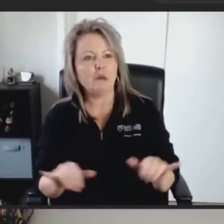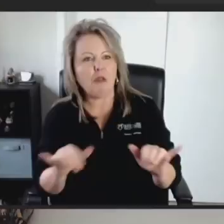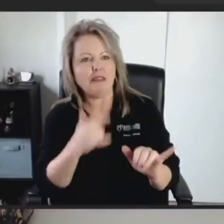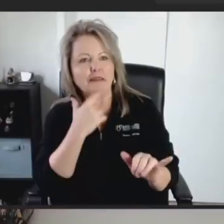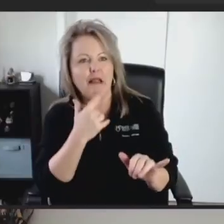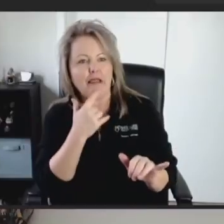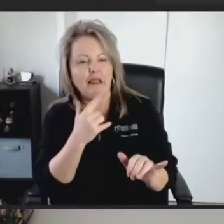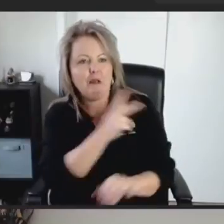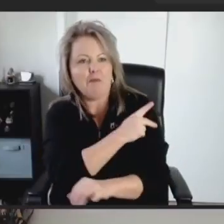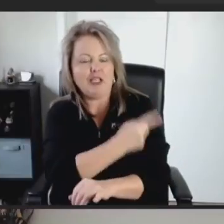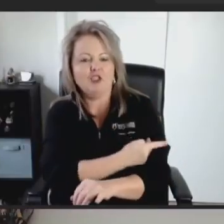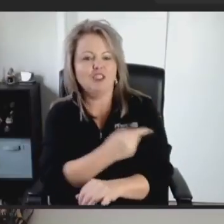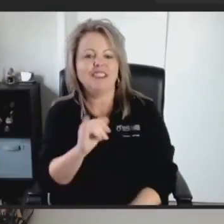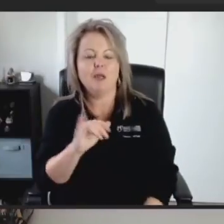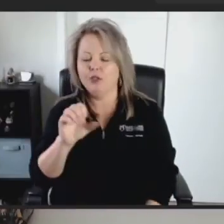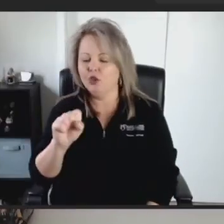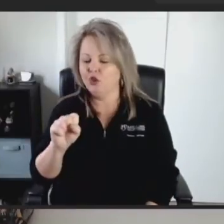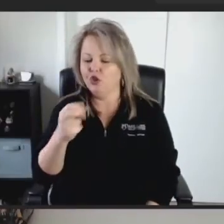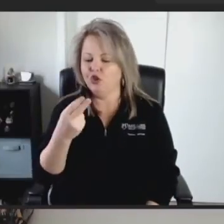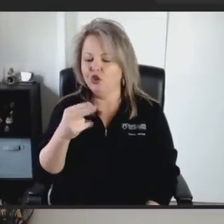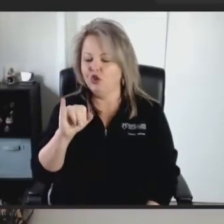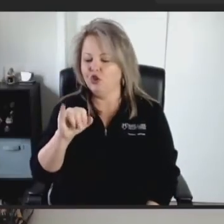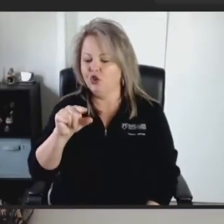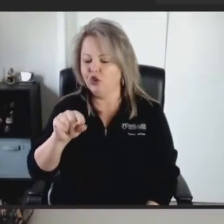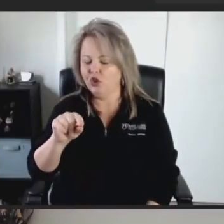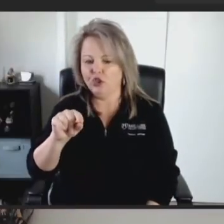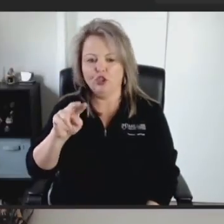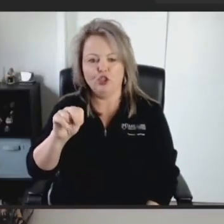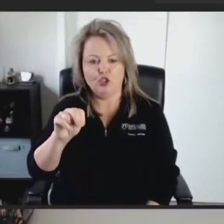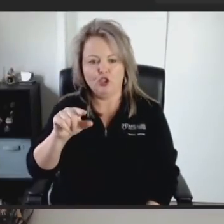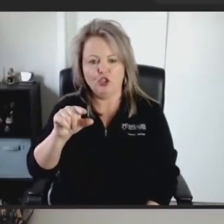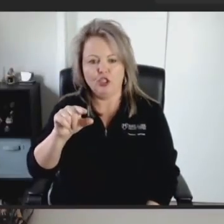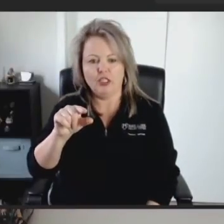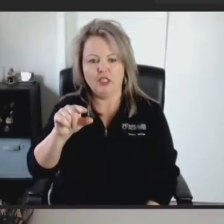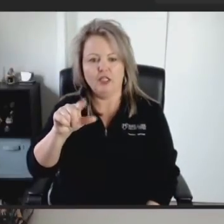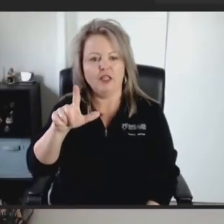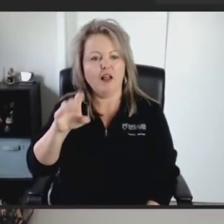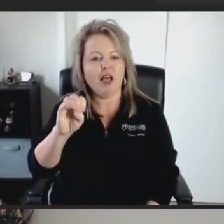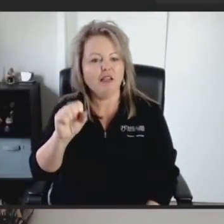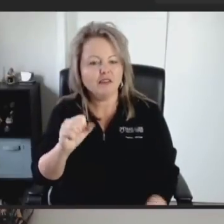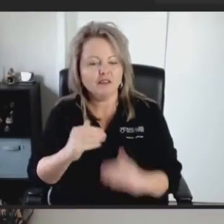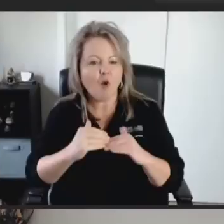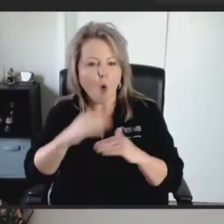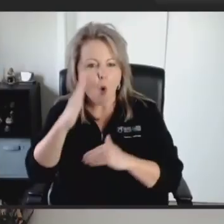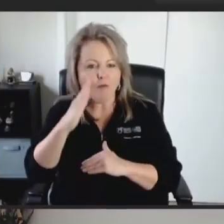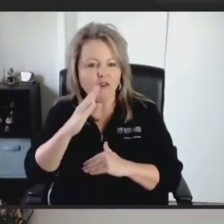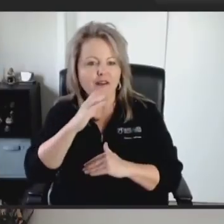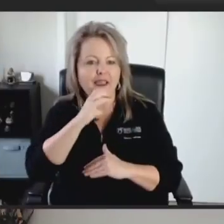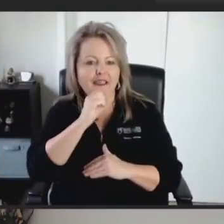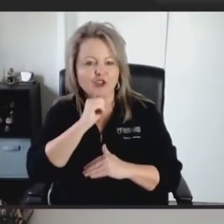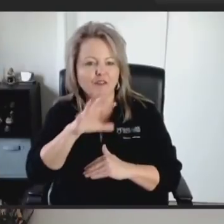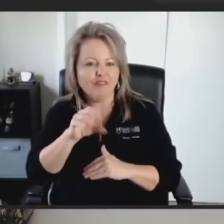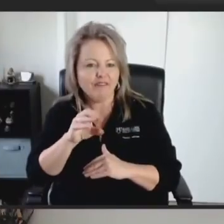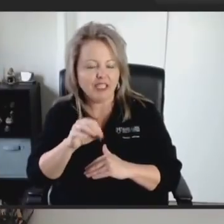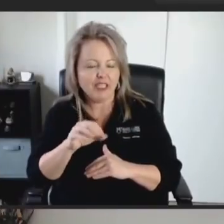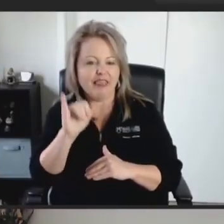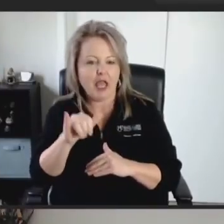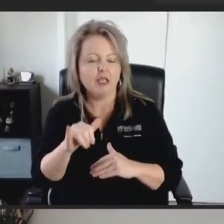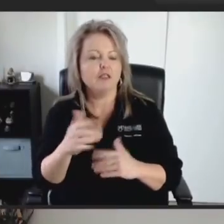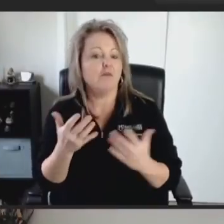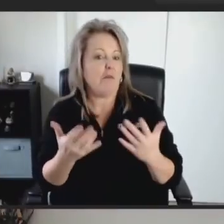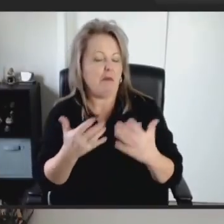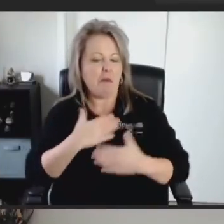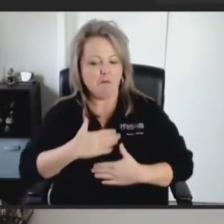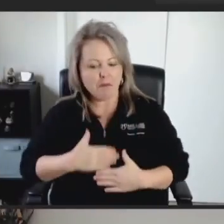is to the Shingrix vaccine. If anybody's been vaccinated for the shingles over age 50 indication for that, you may get some